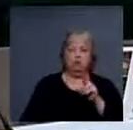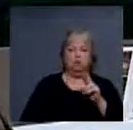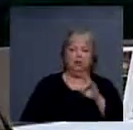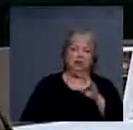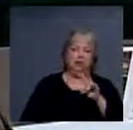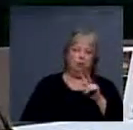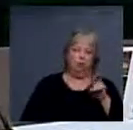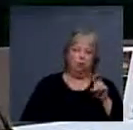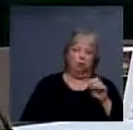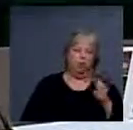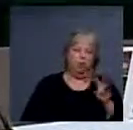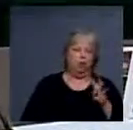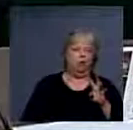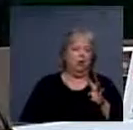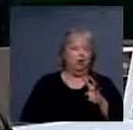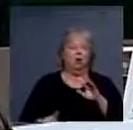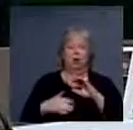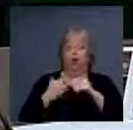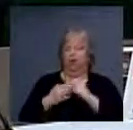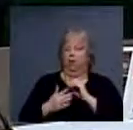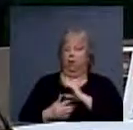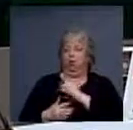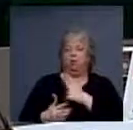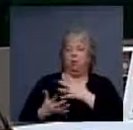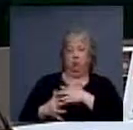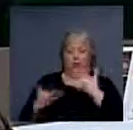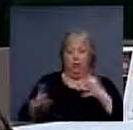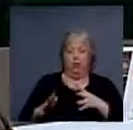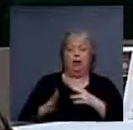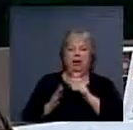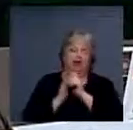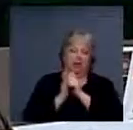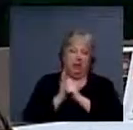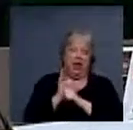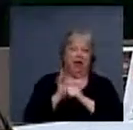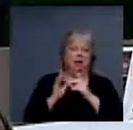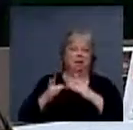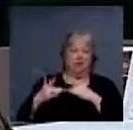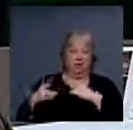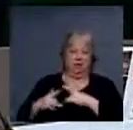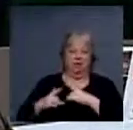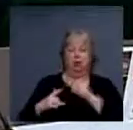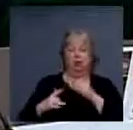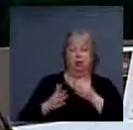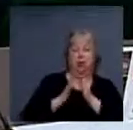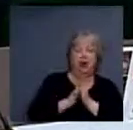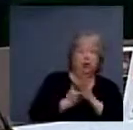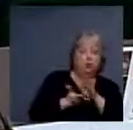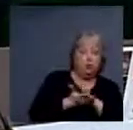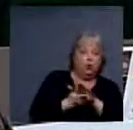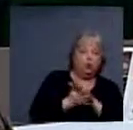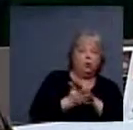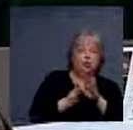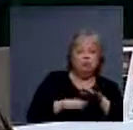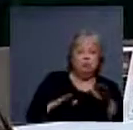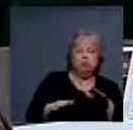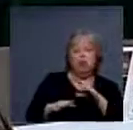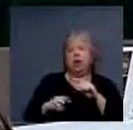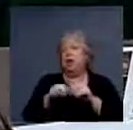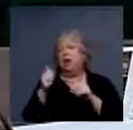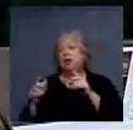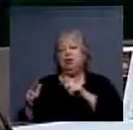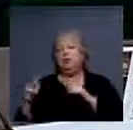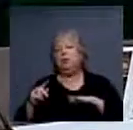has filled out their Valentines for Catherine, and we're asking all the school children and all the other people in Little Rock to please send